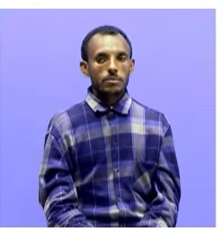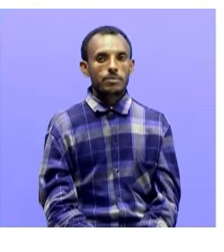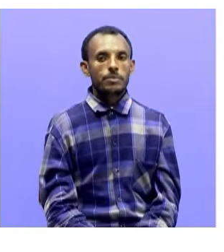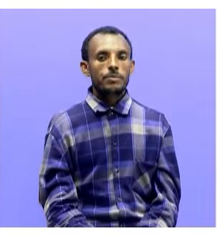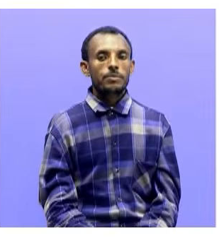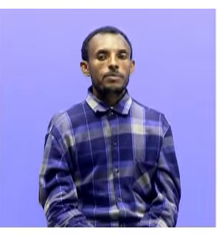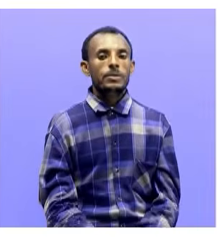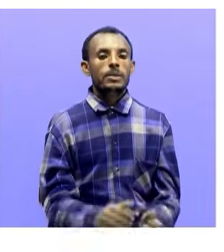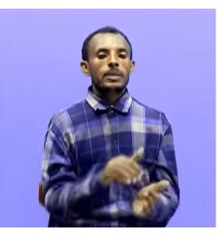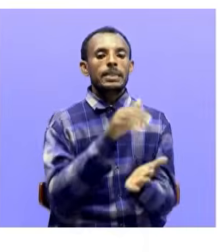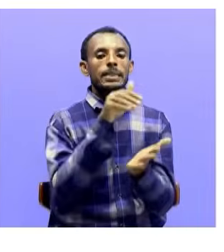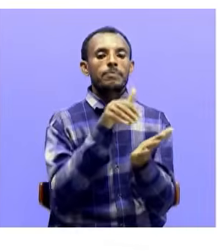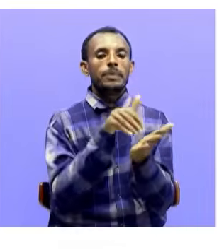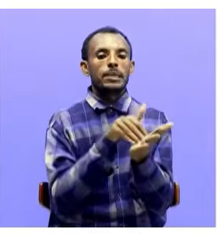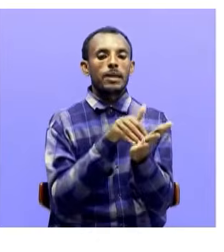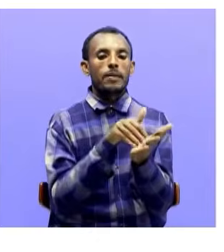the median